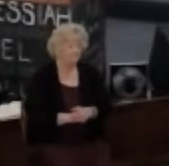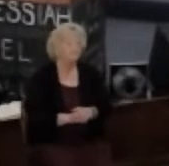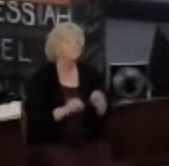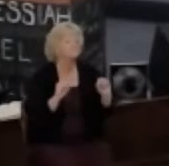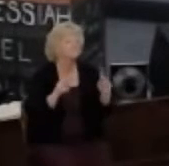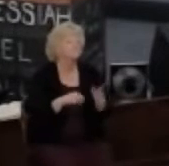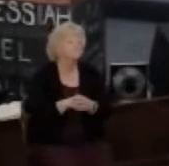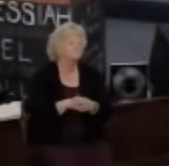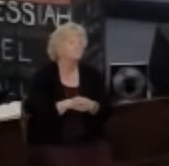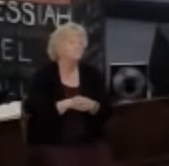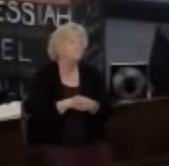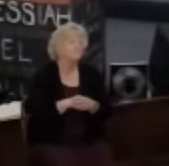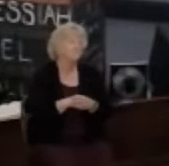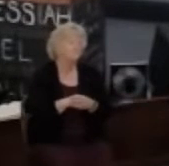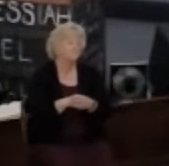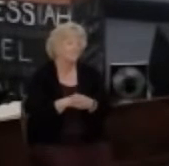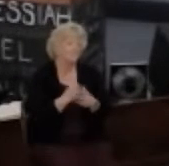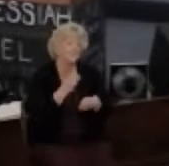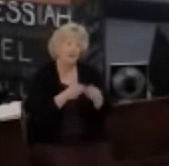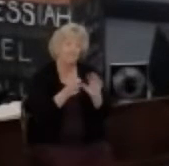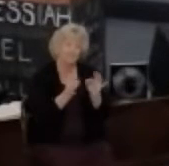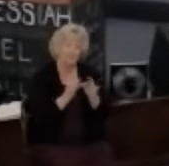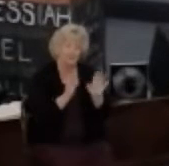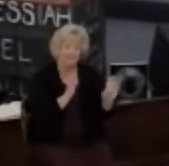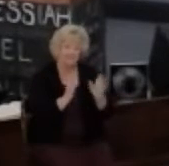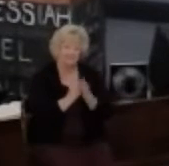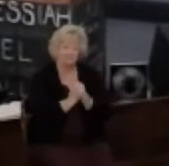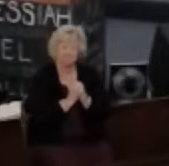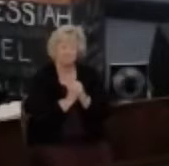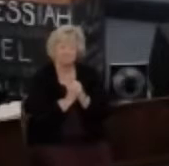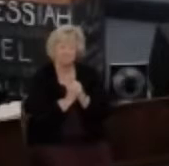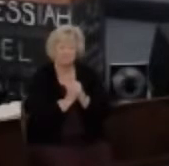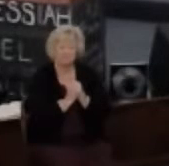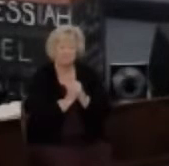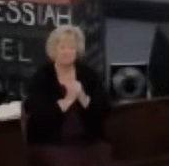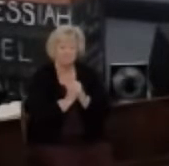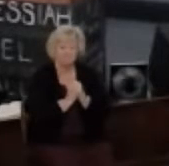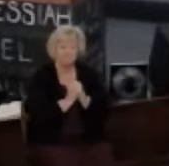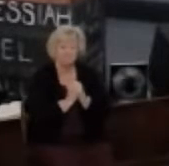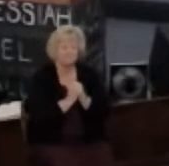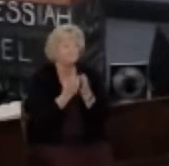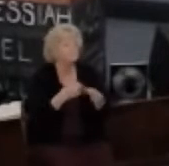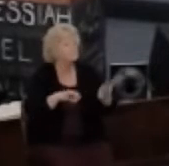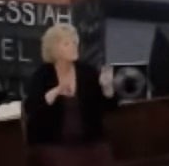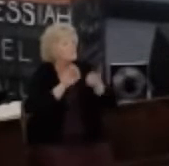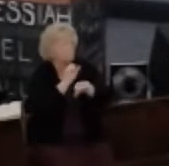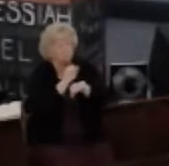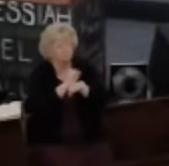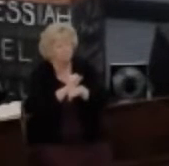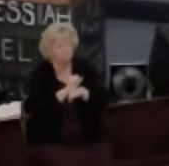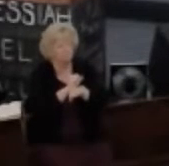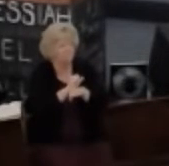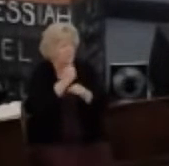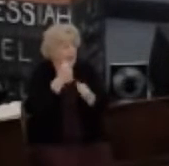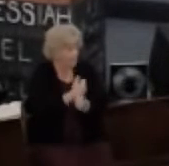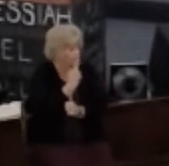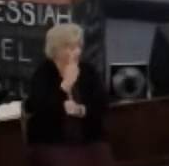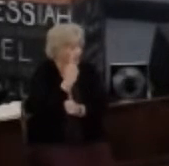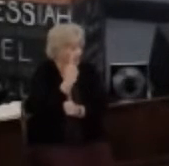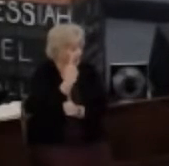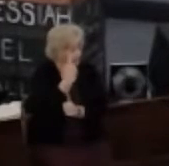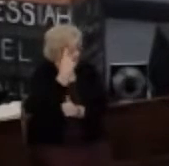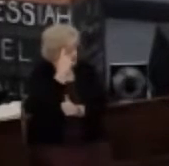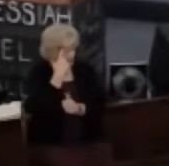Okay. Let me tell you this story. There was an important job to do, and everybody